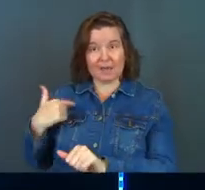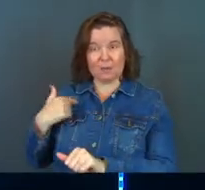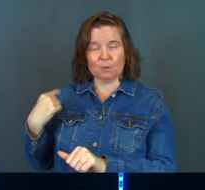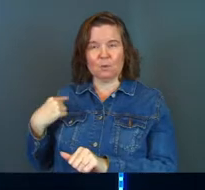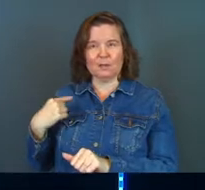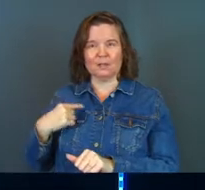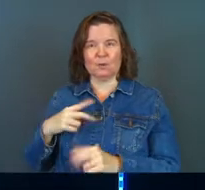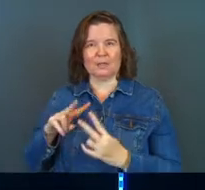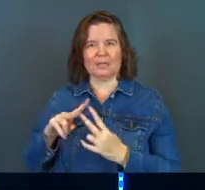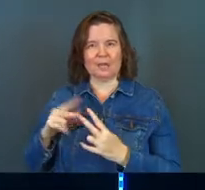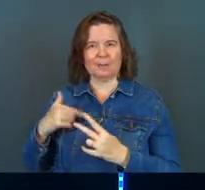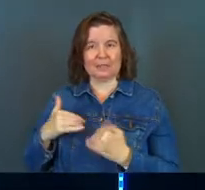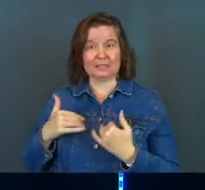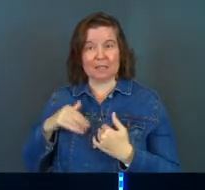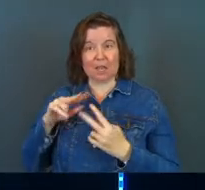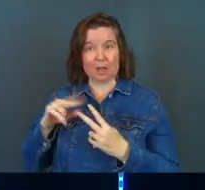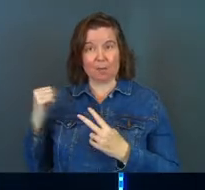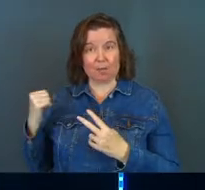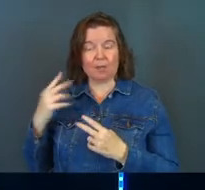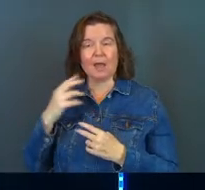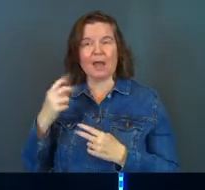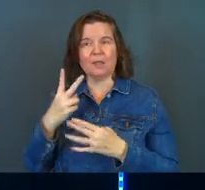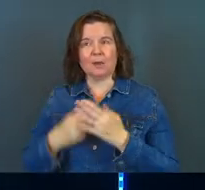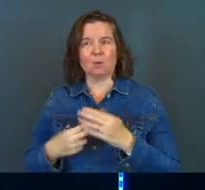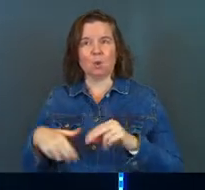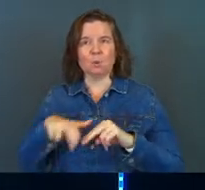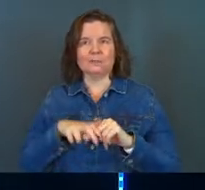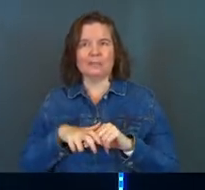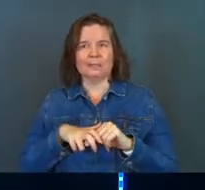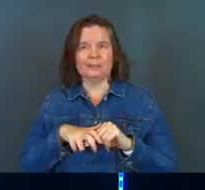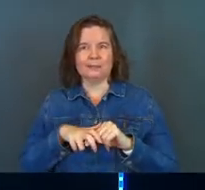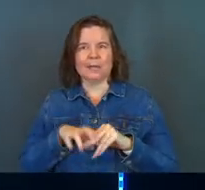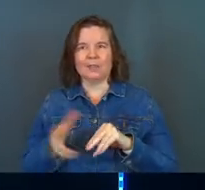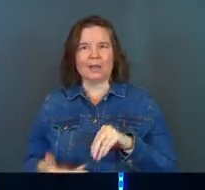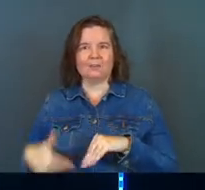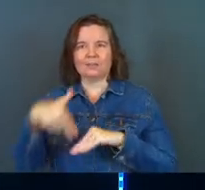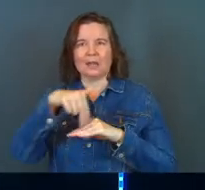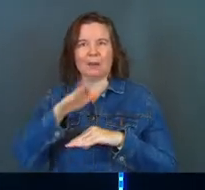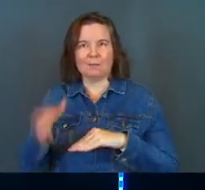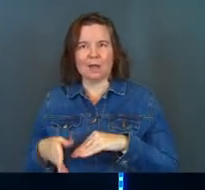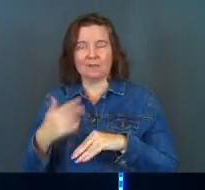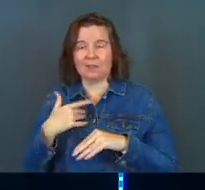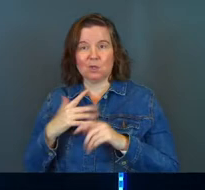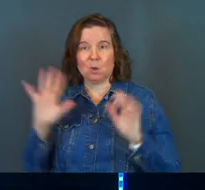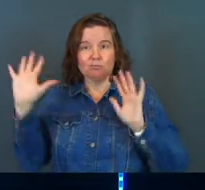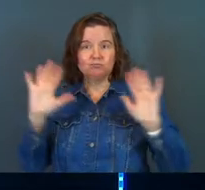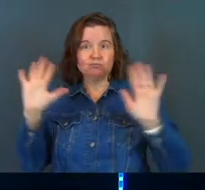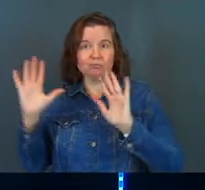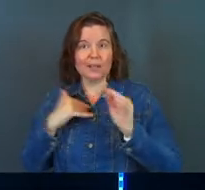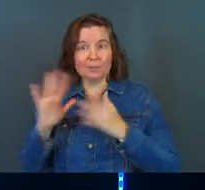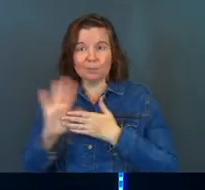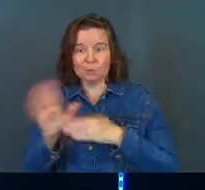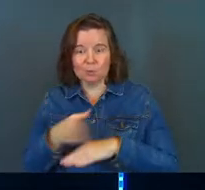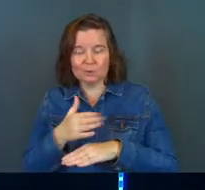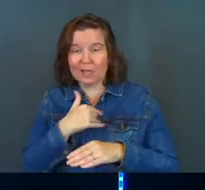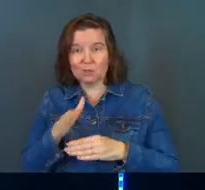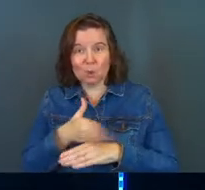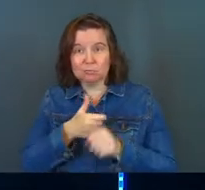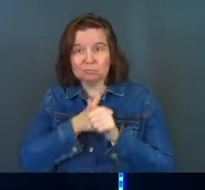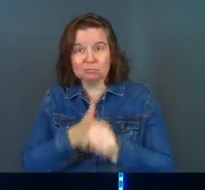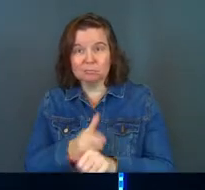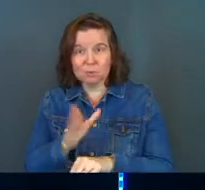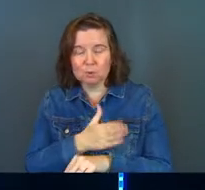was this couple, this young couple, and they're both sitting down, and they never stand up, and they don't get into anything, and they don't sing